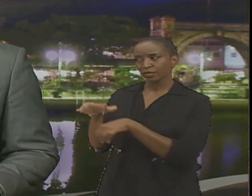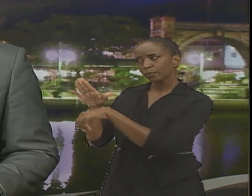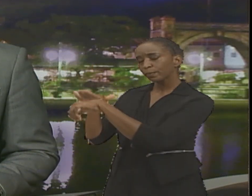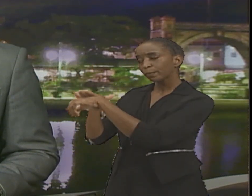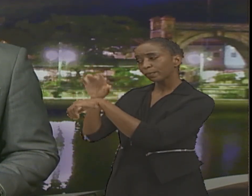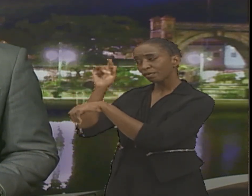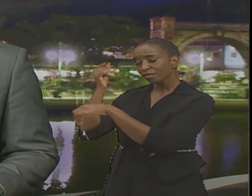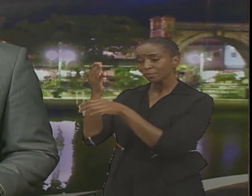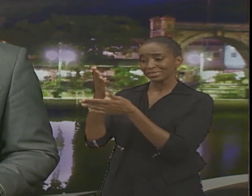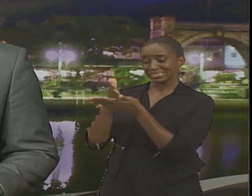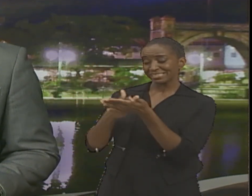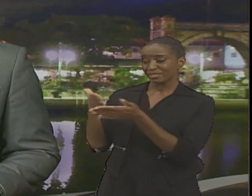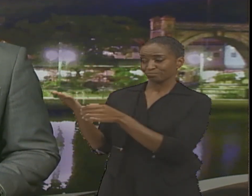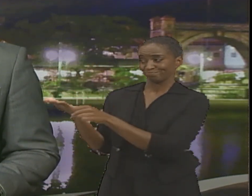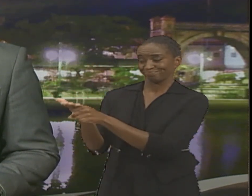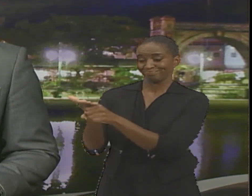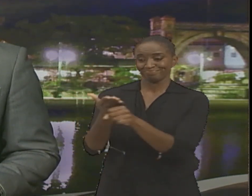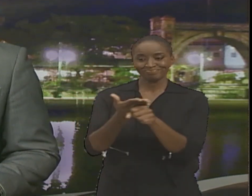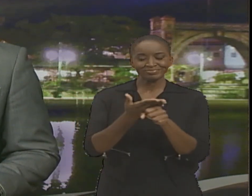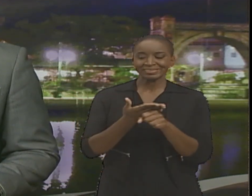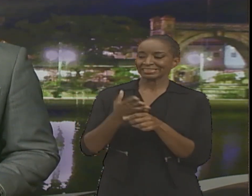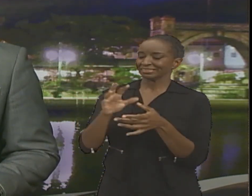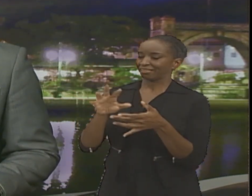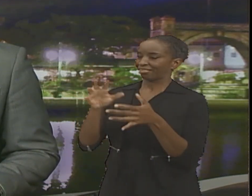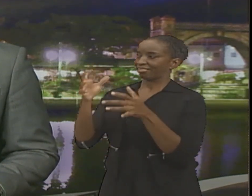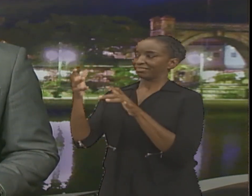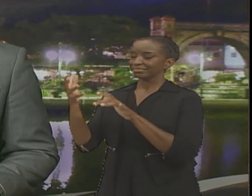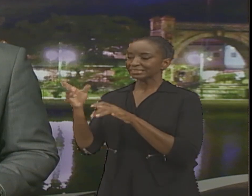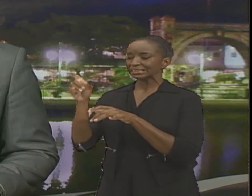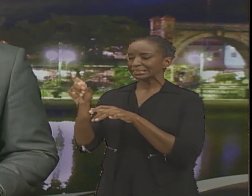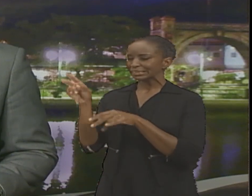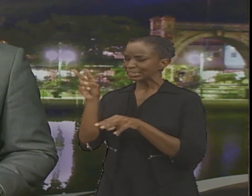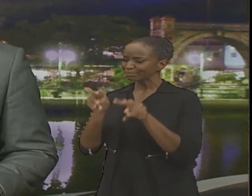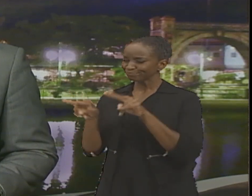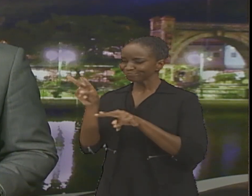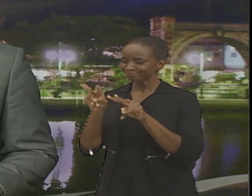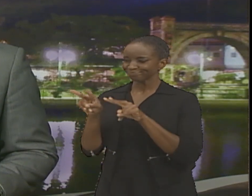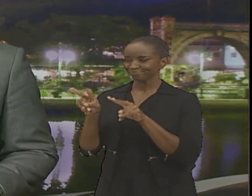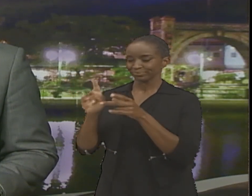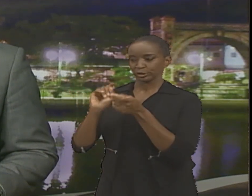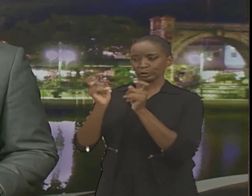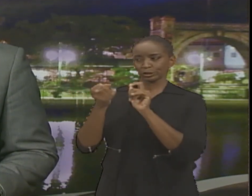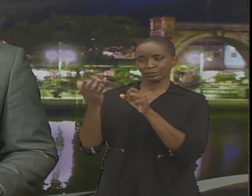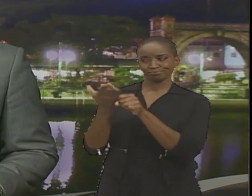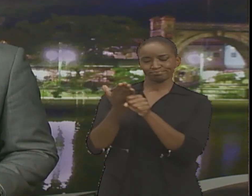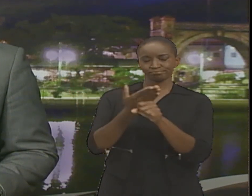up being to their disadvantage and urged them to review the process.